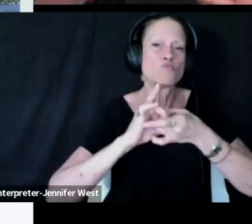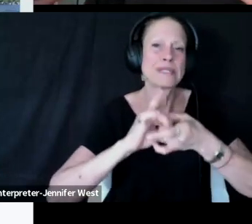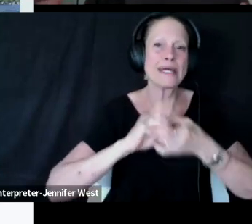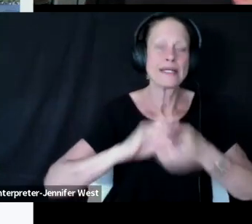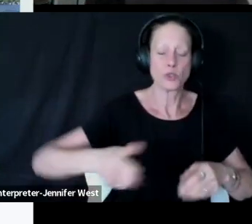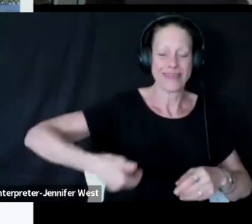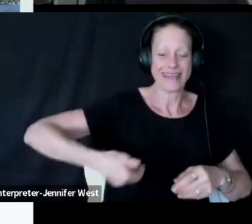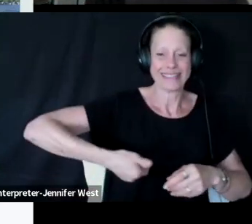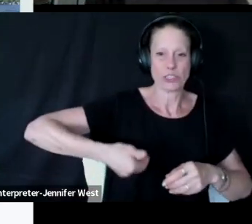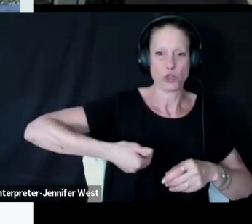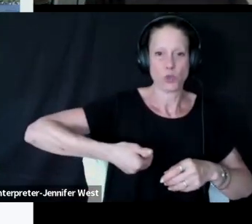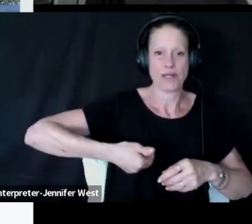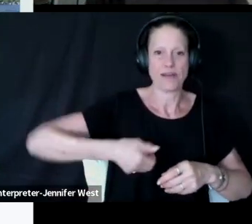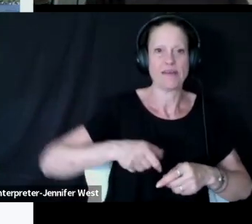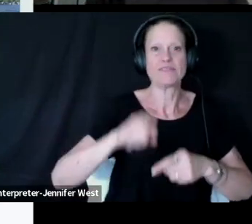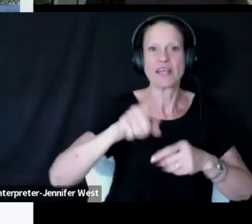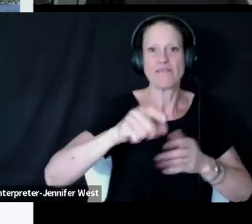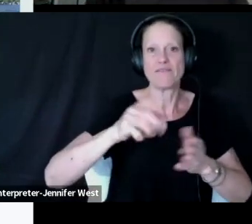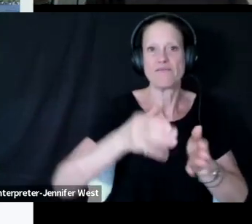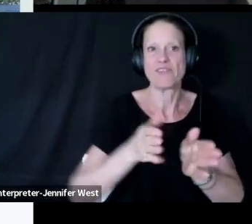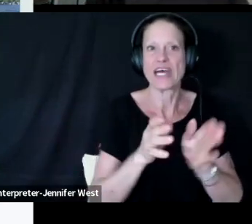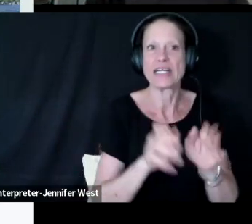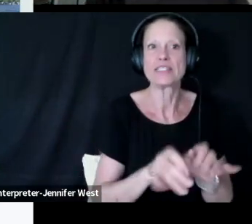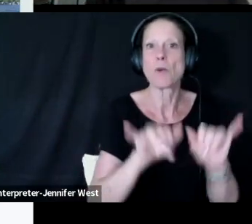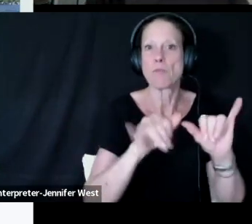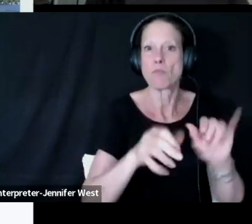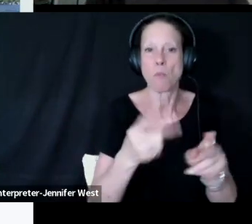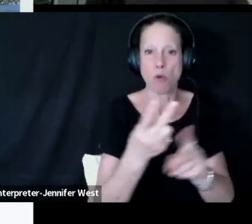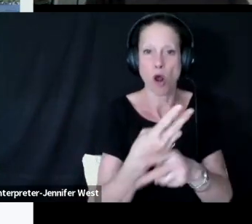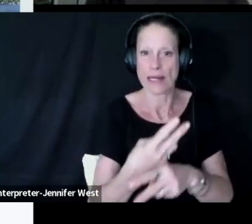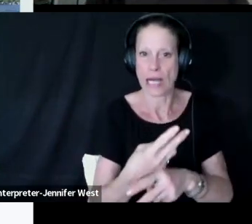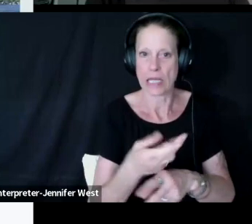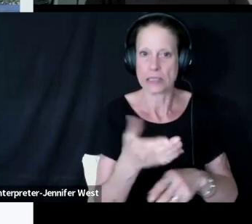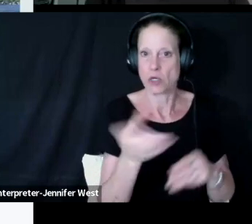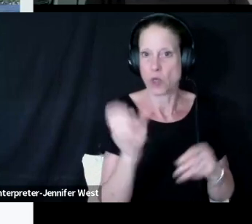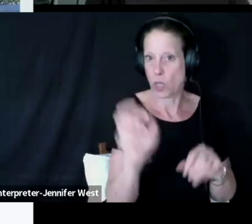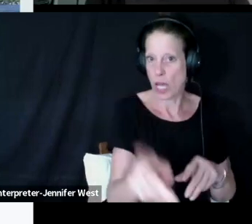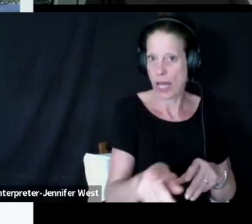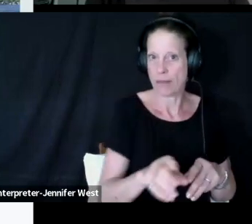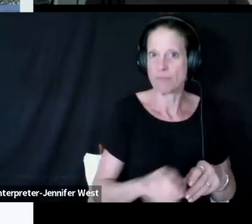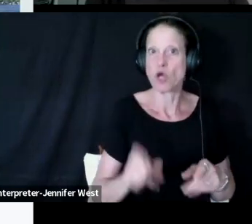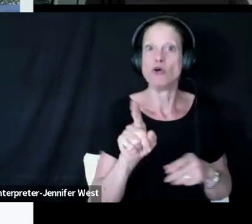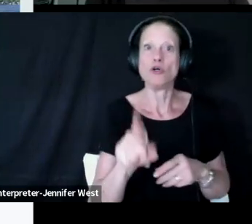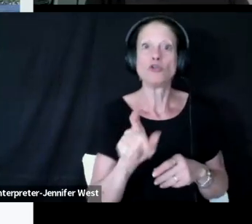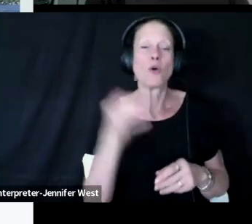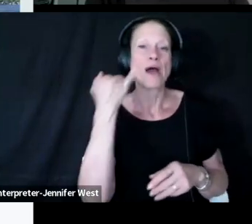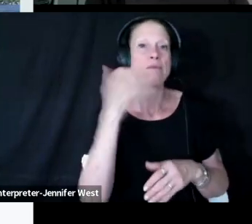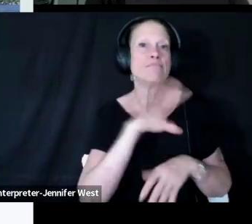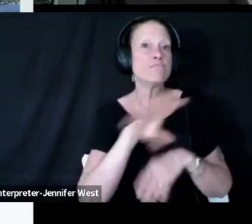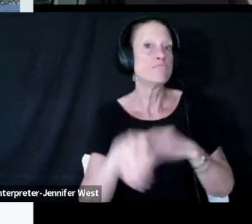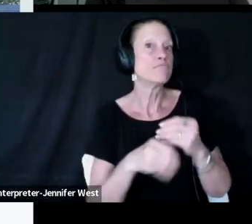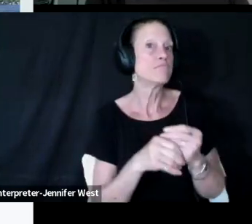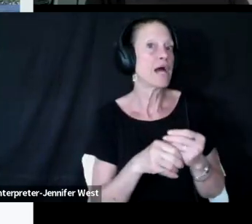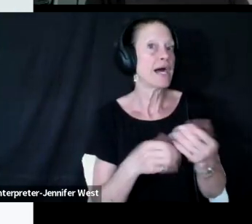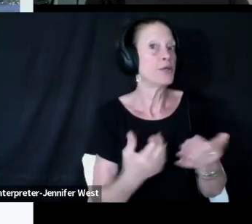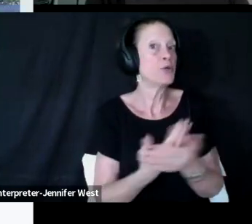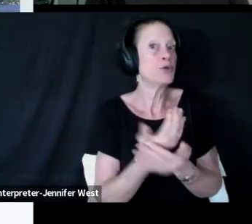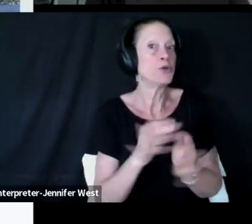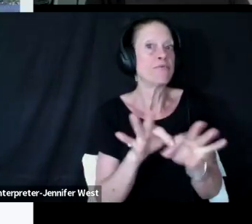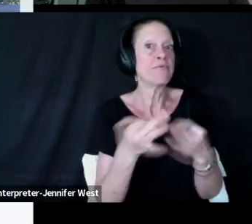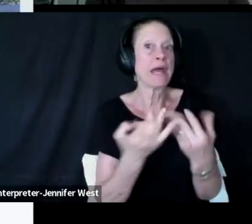looks like, what people will see when you're sharing it with them. Okay, so if I were to add, let's say, a new family